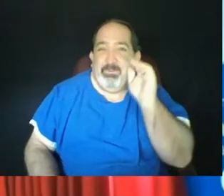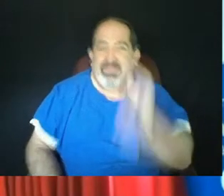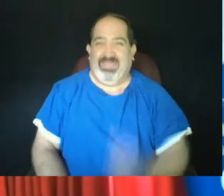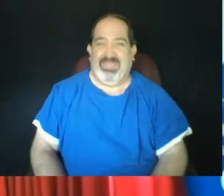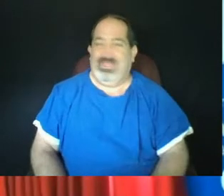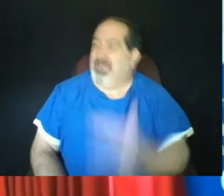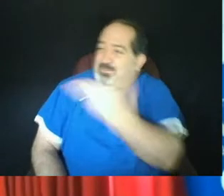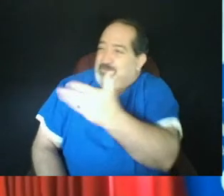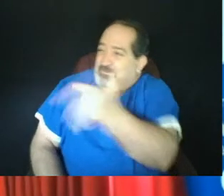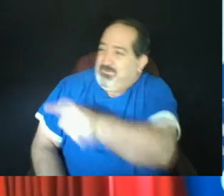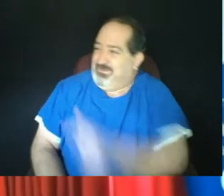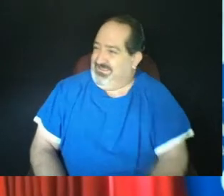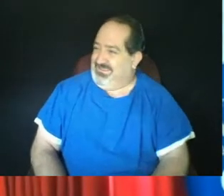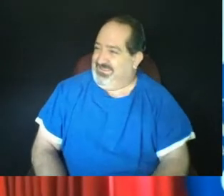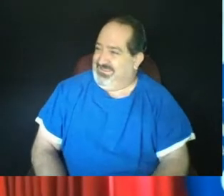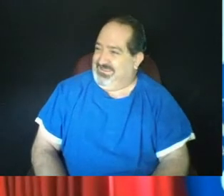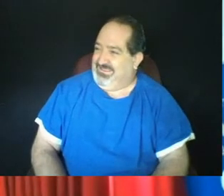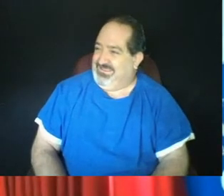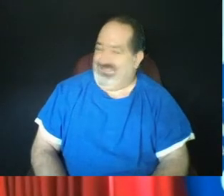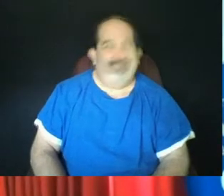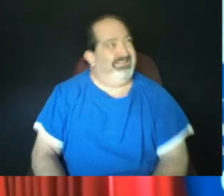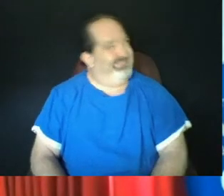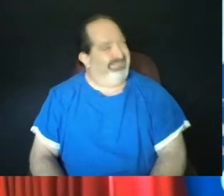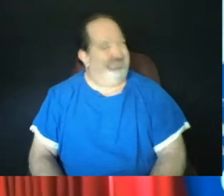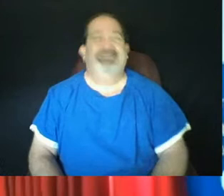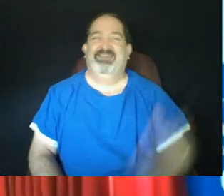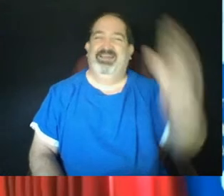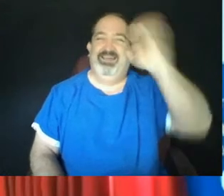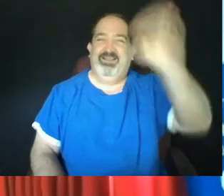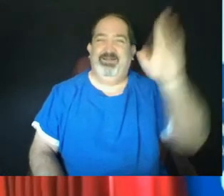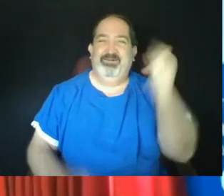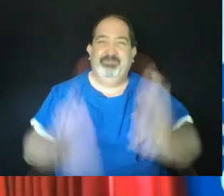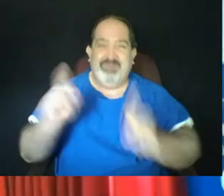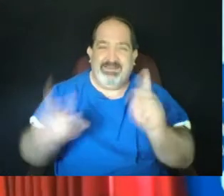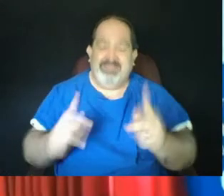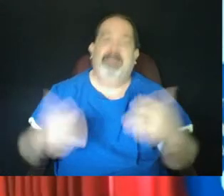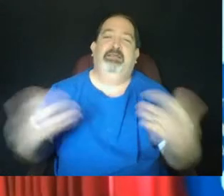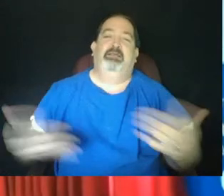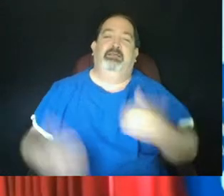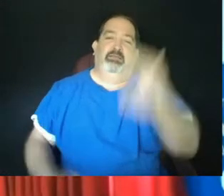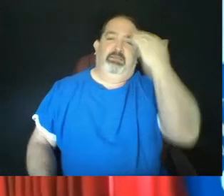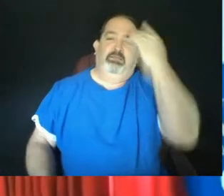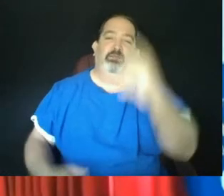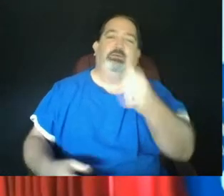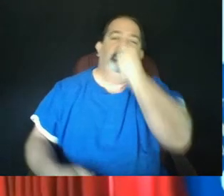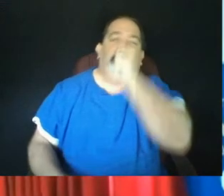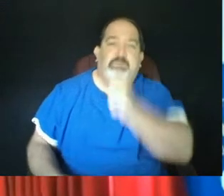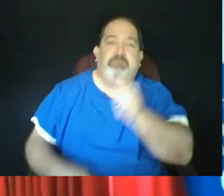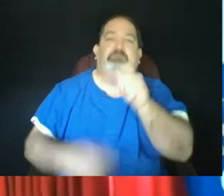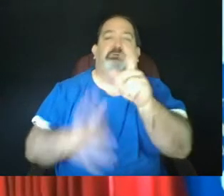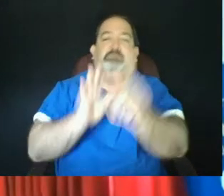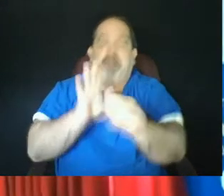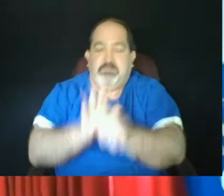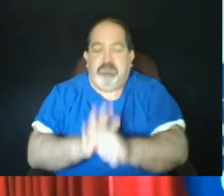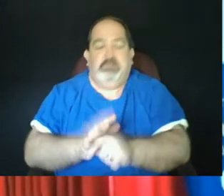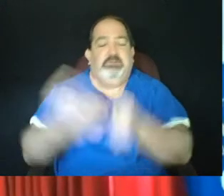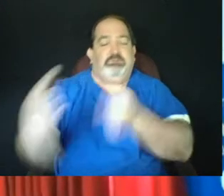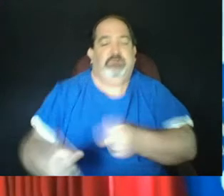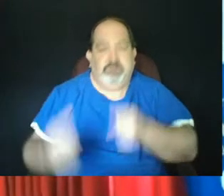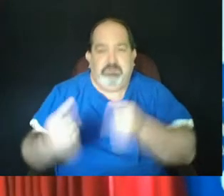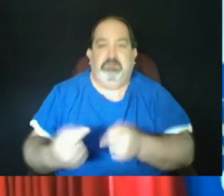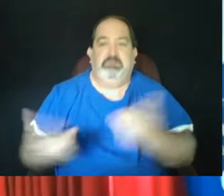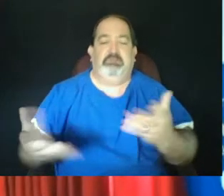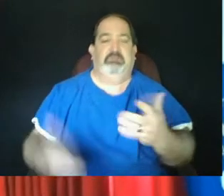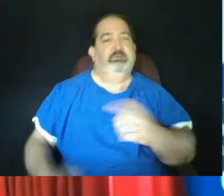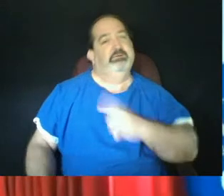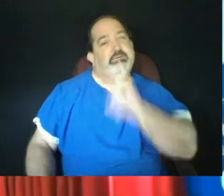you, Your Highness. Thank you. Hello, everybody. I know these are trying times now, and